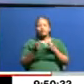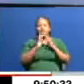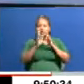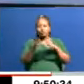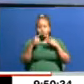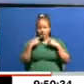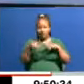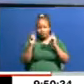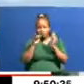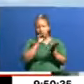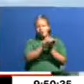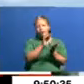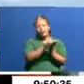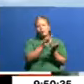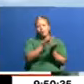banks today.